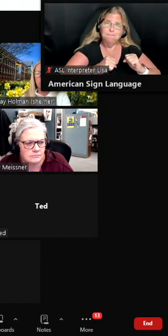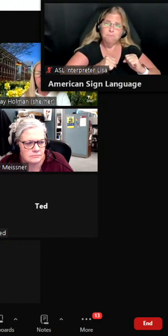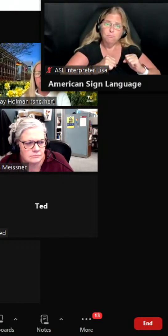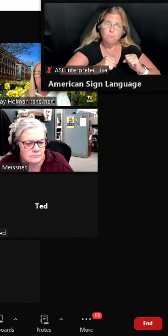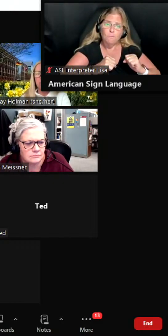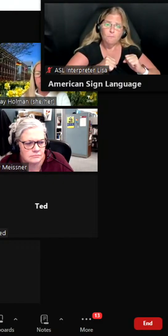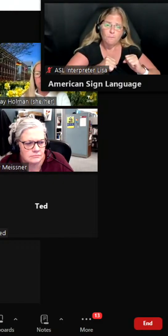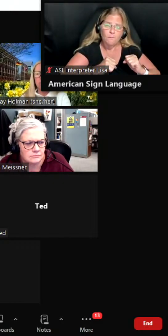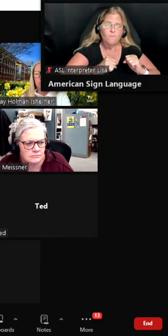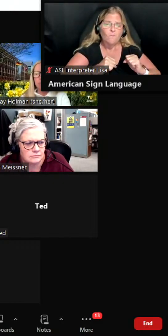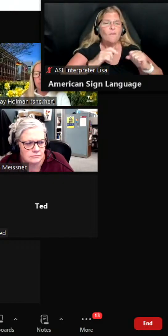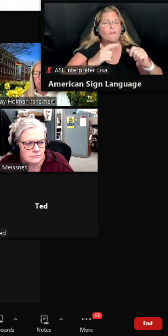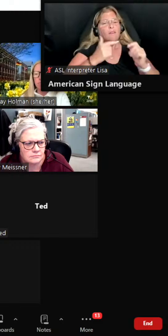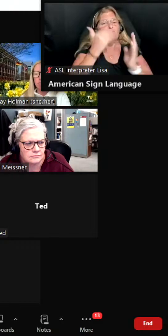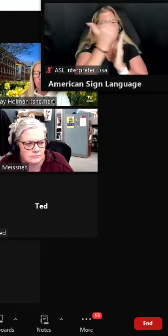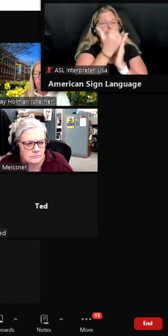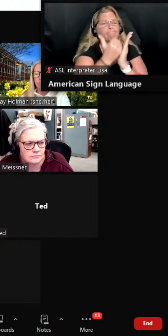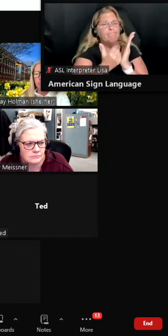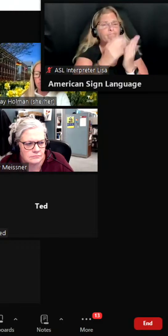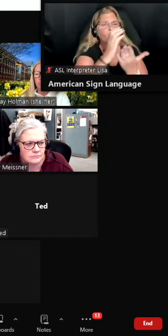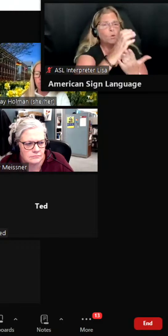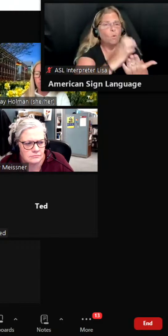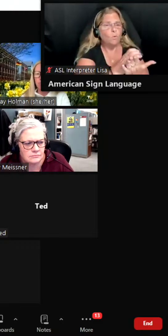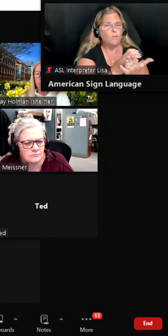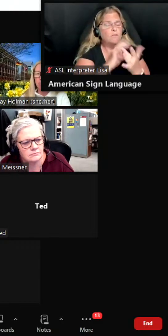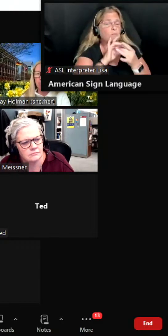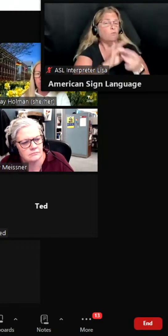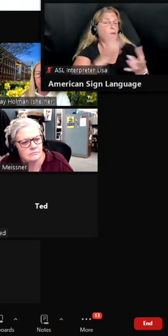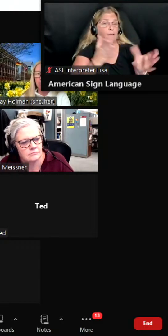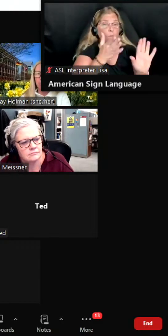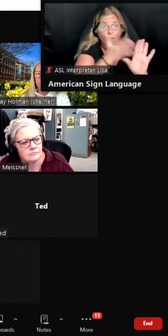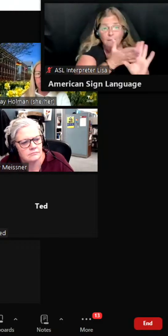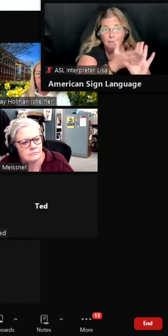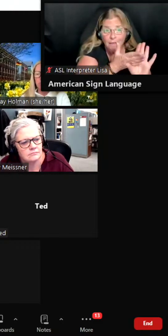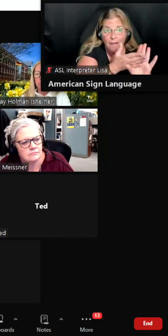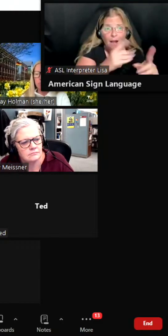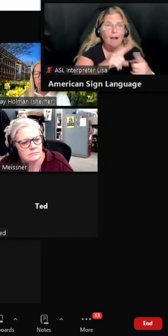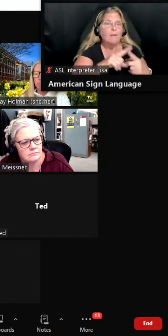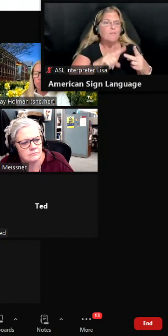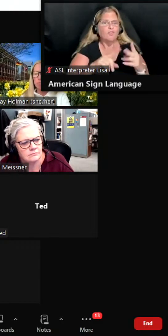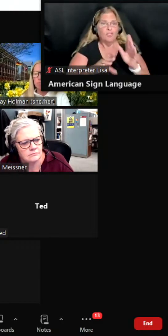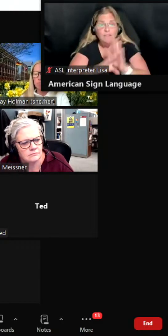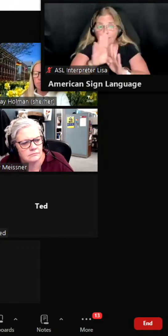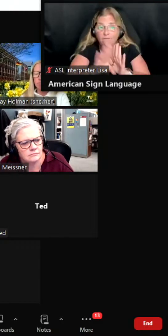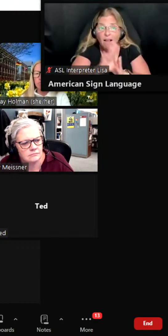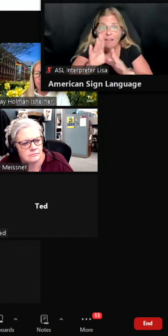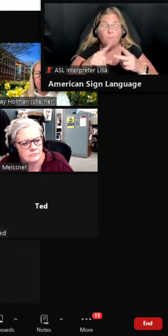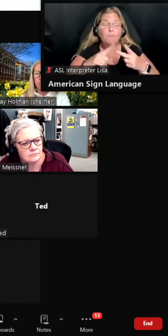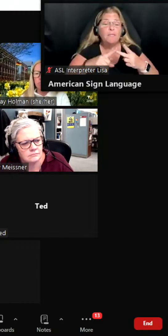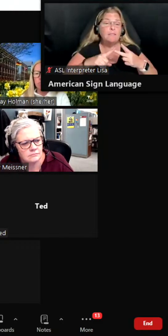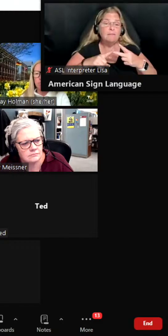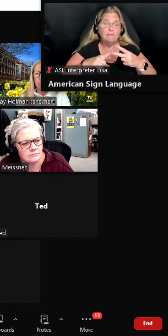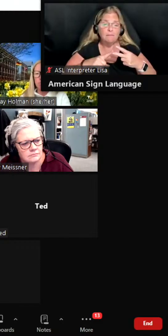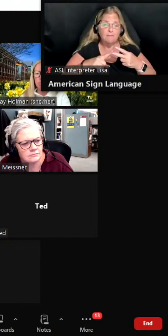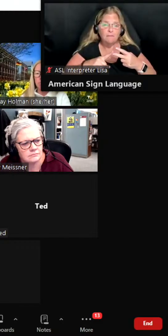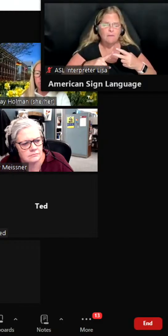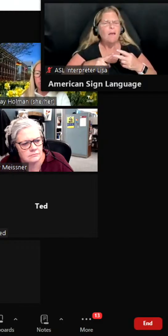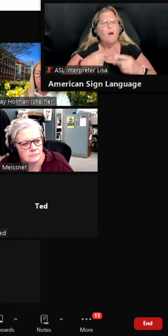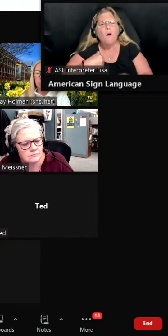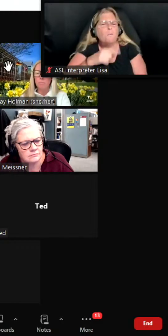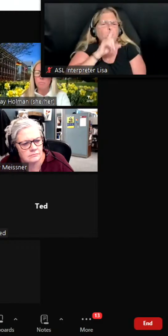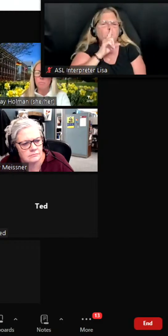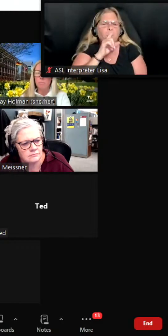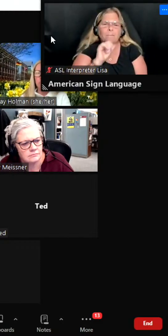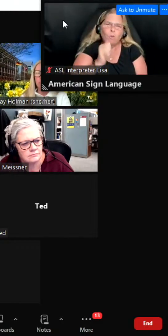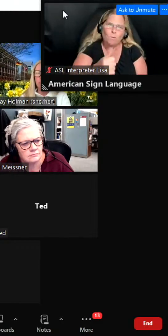cadre of classes that deal with psychology and development. I'm not saying they don't. Like I said, I